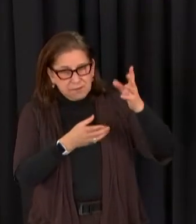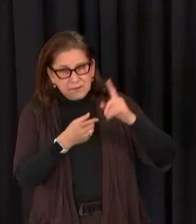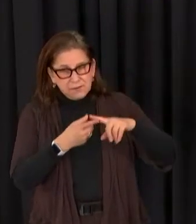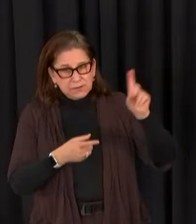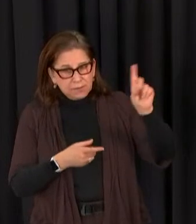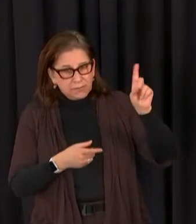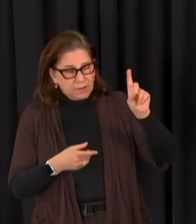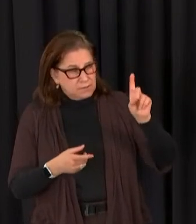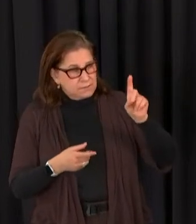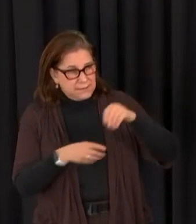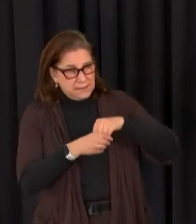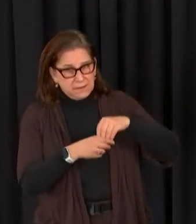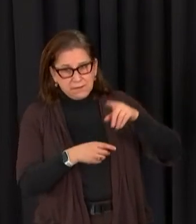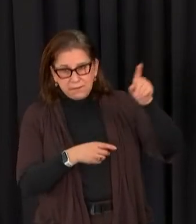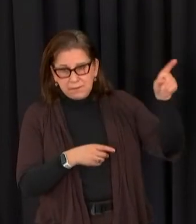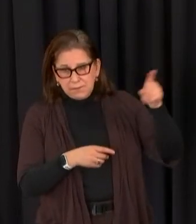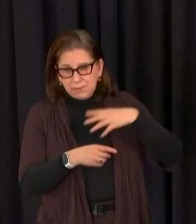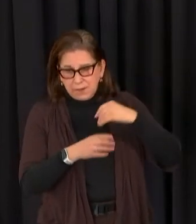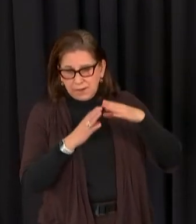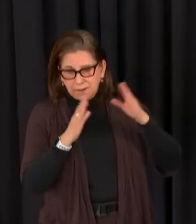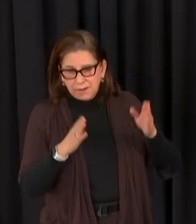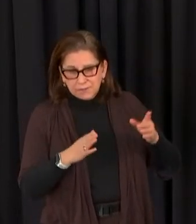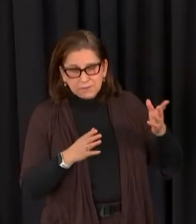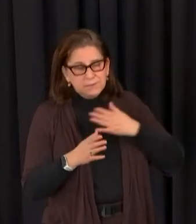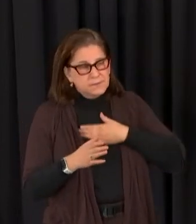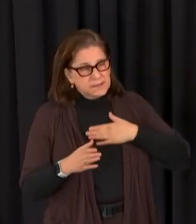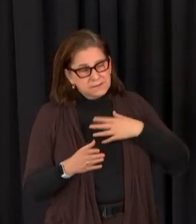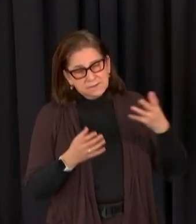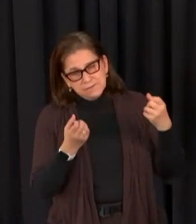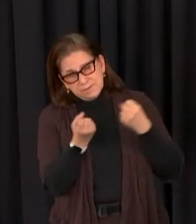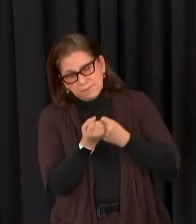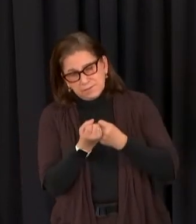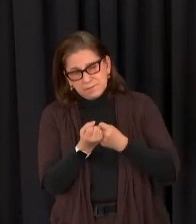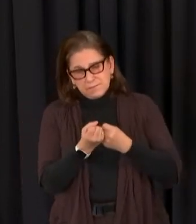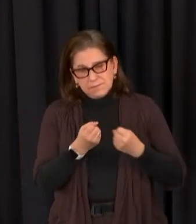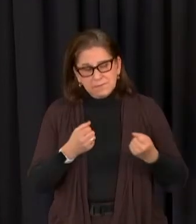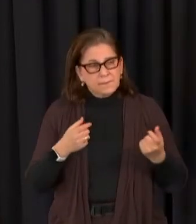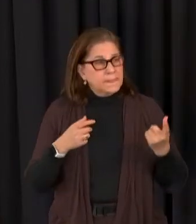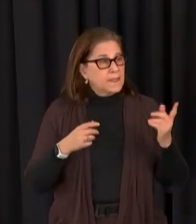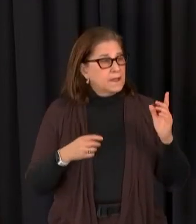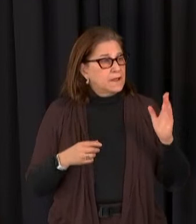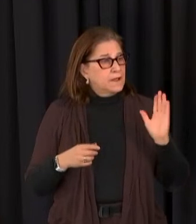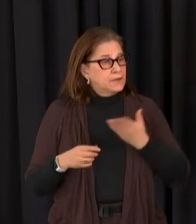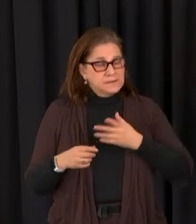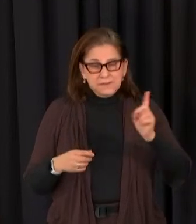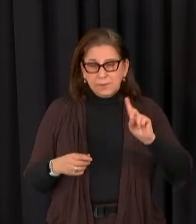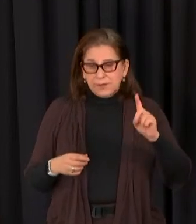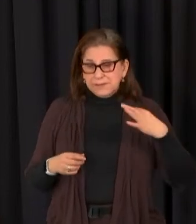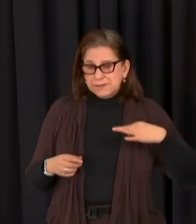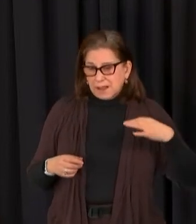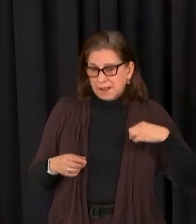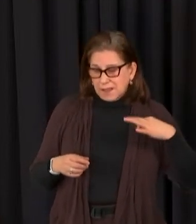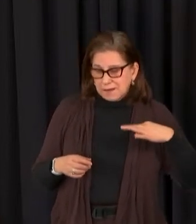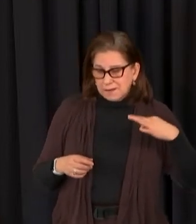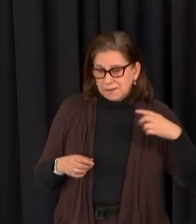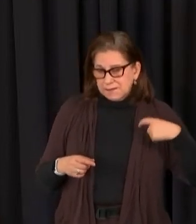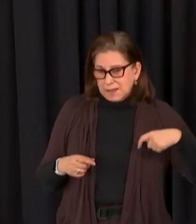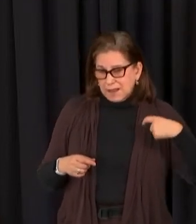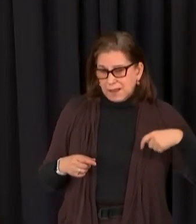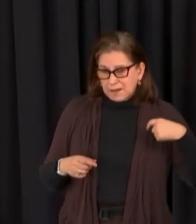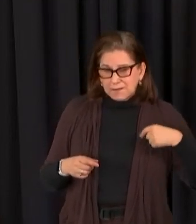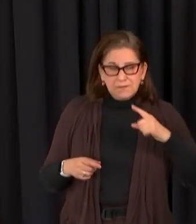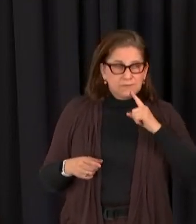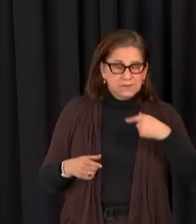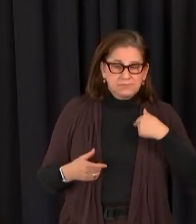always been staunchly in our favor with all of our Democratic delegation. So we're grateful to